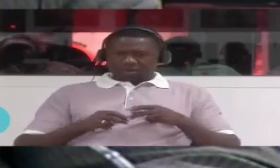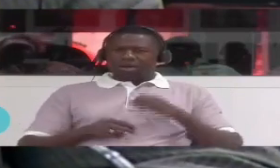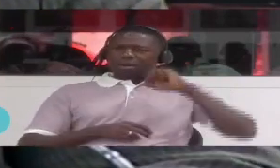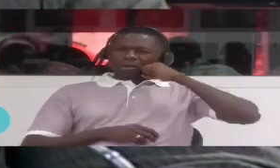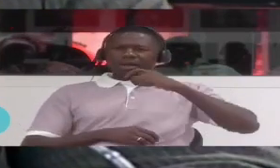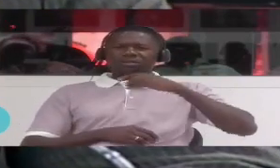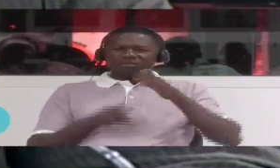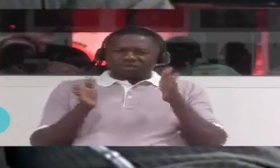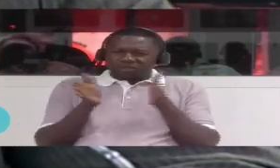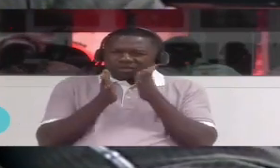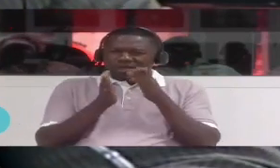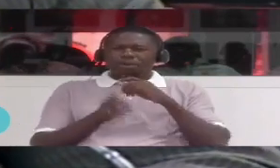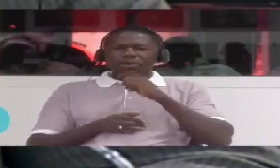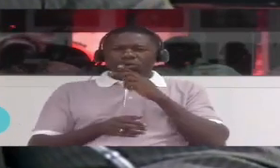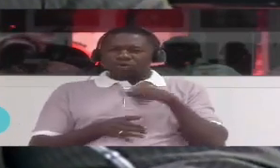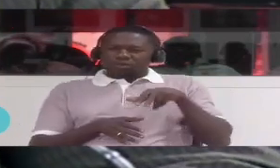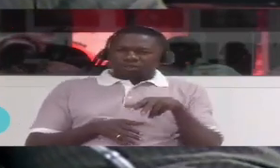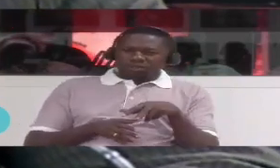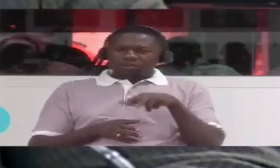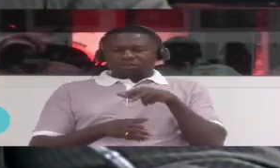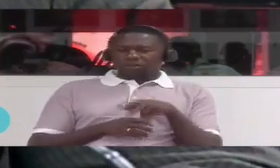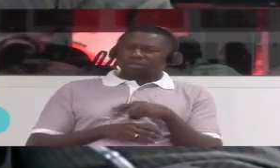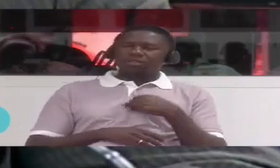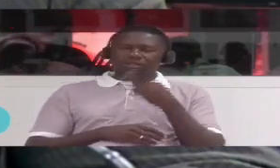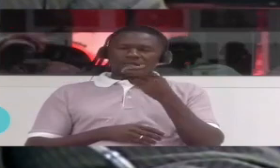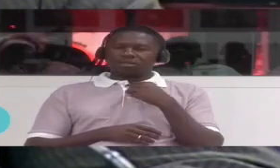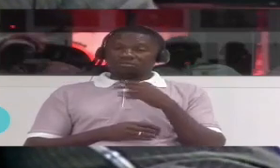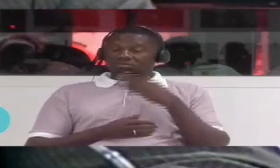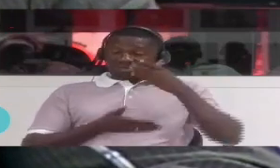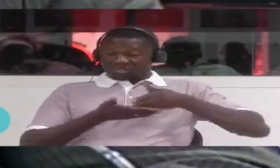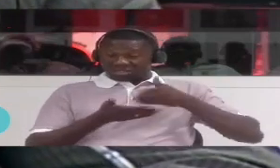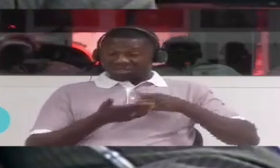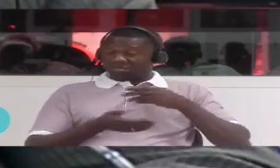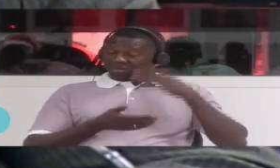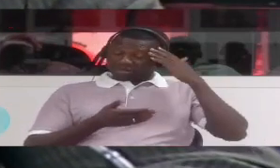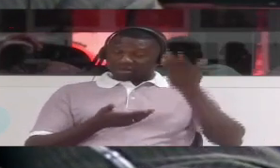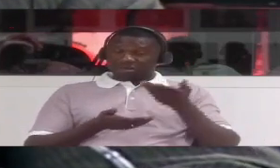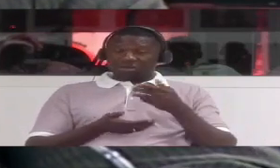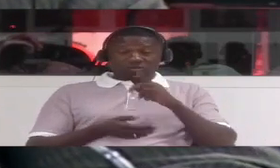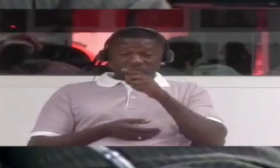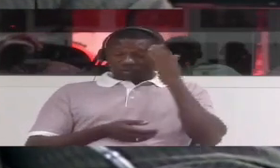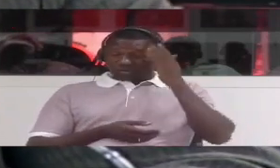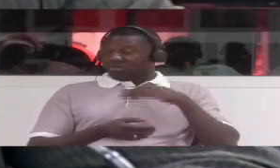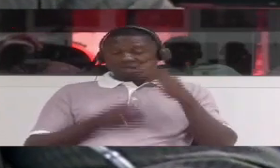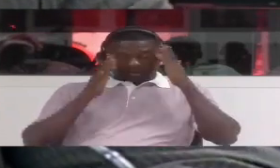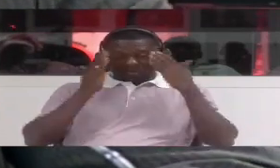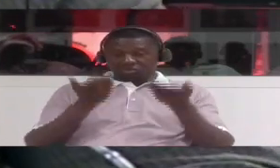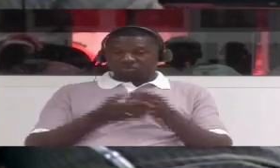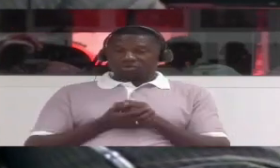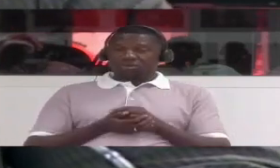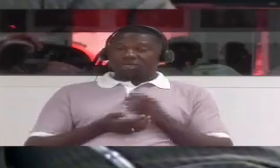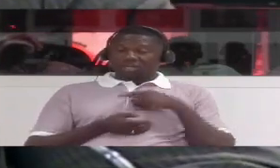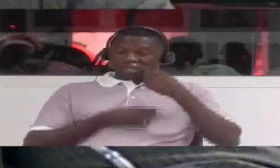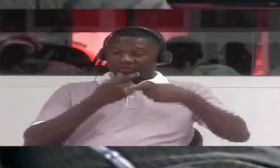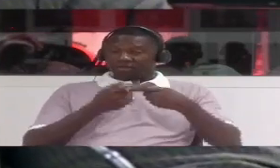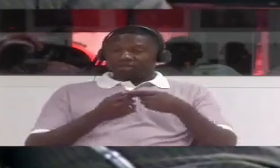him. Do I know any address where he lived apart from that place? No, I don't even know this correct address where he lived. And later in the evening, I